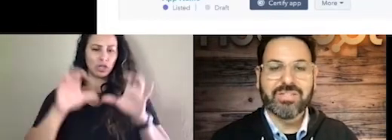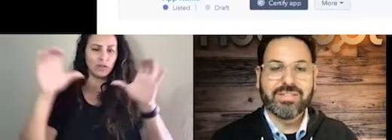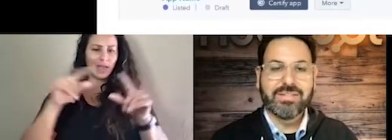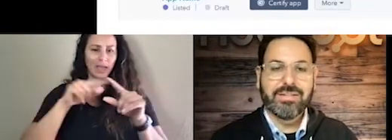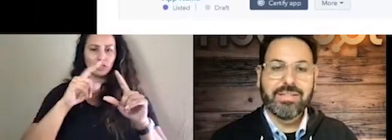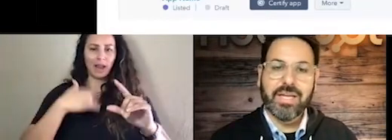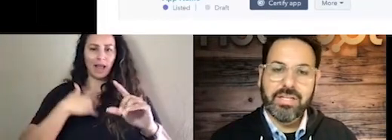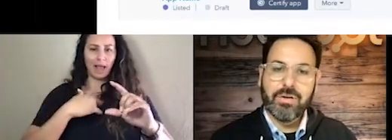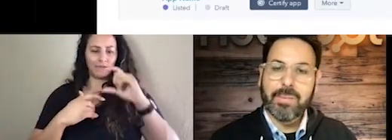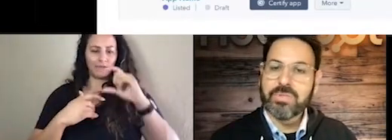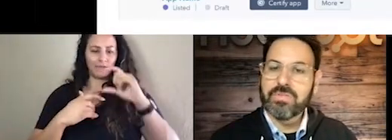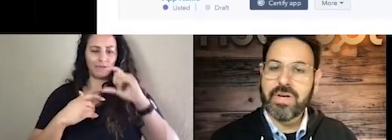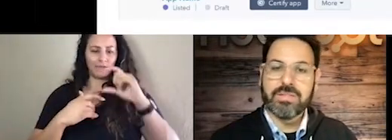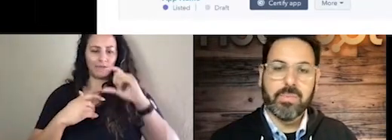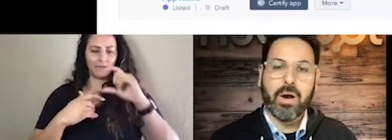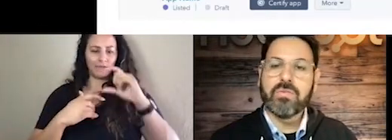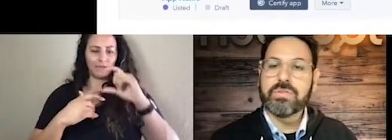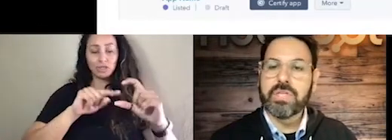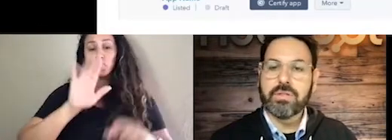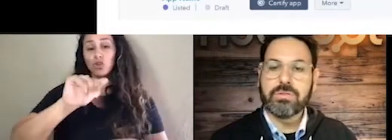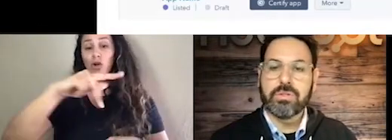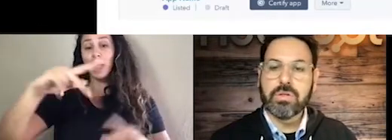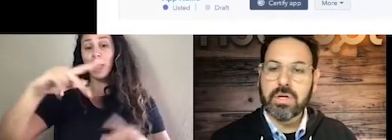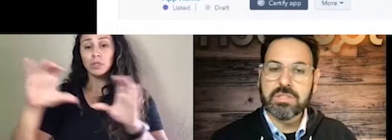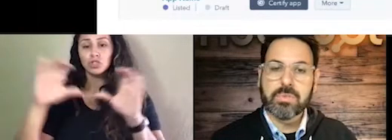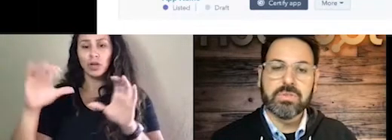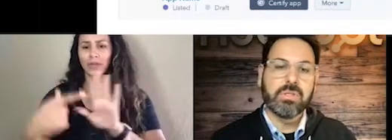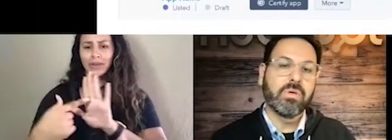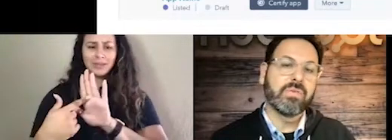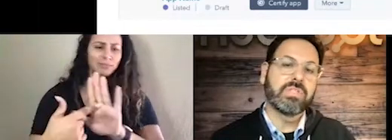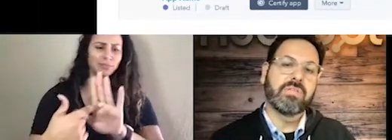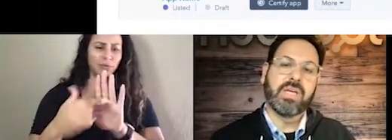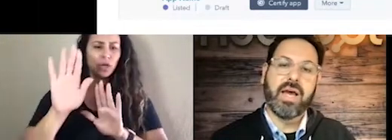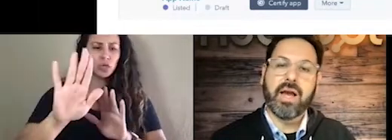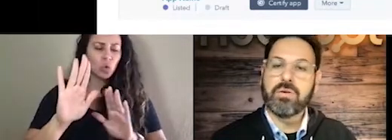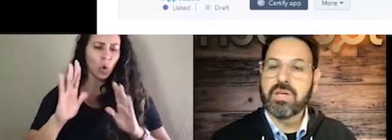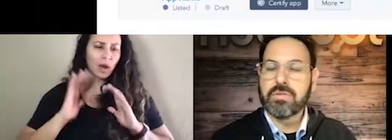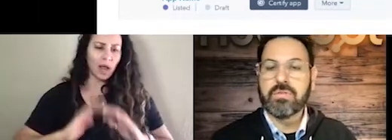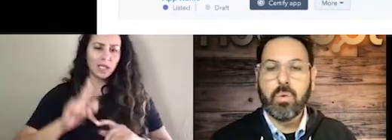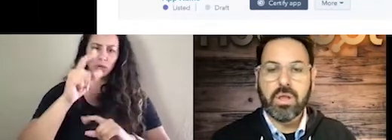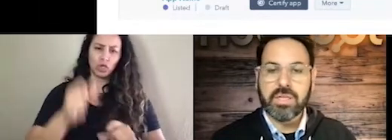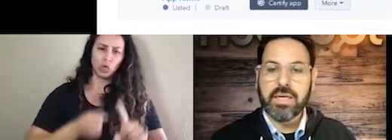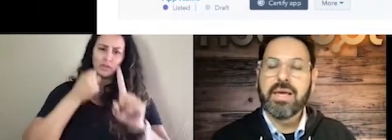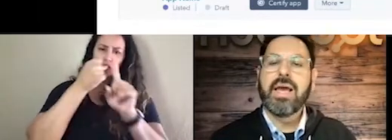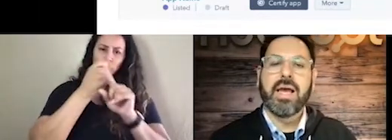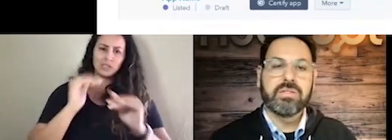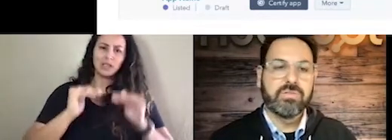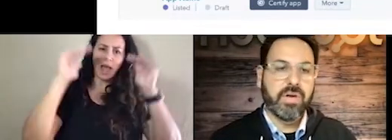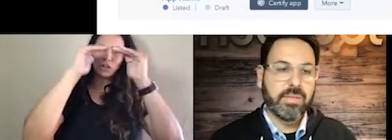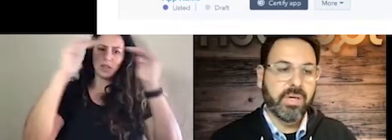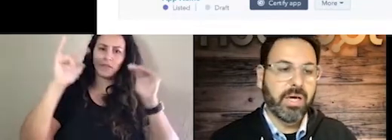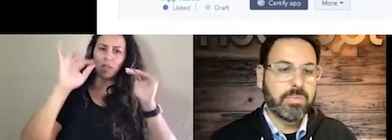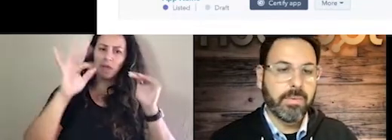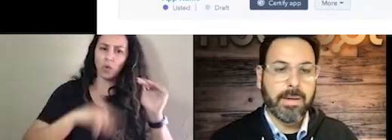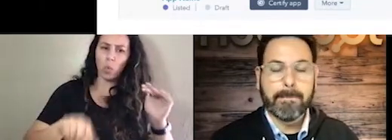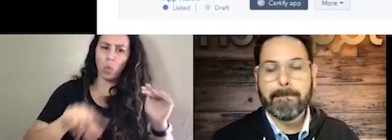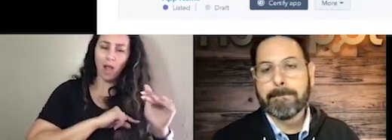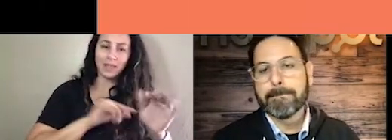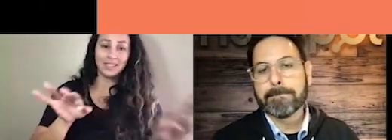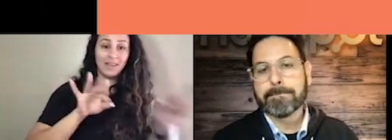badge. Getting your app certified is a powerful signal to your customers that you have achieved a higher level of quality as defined by